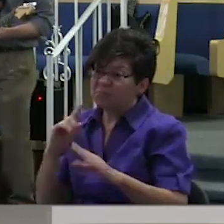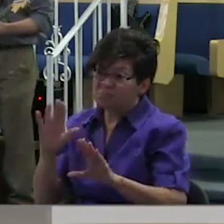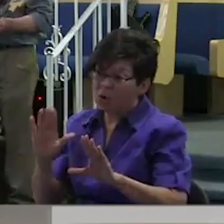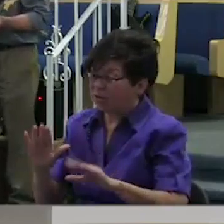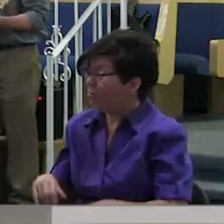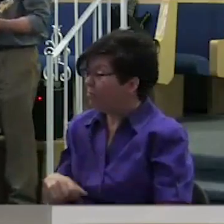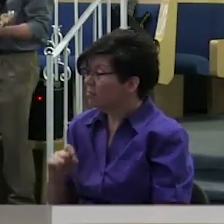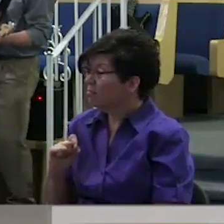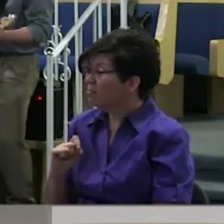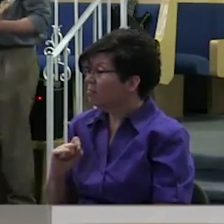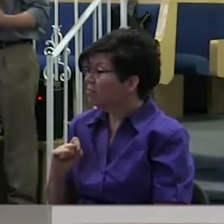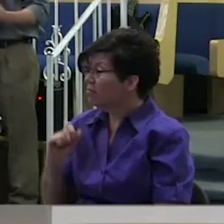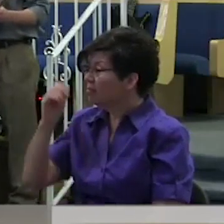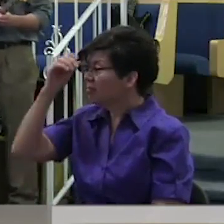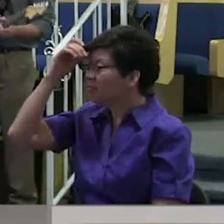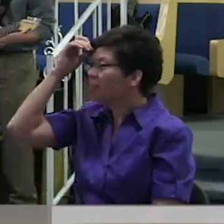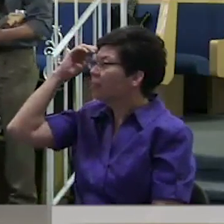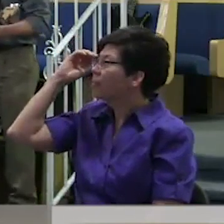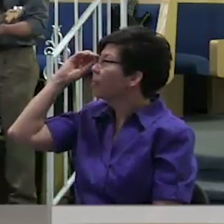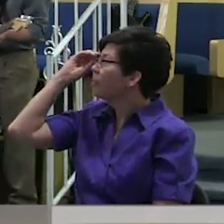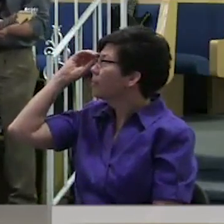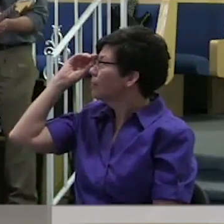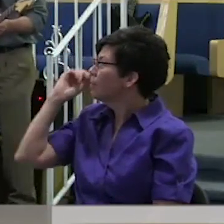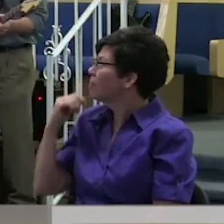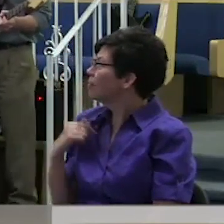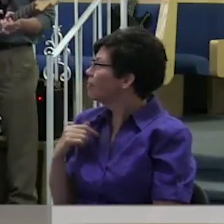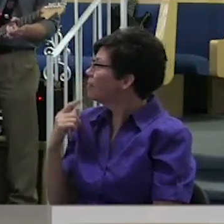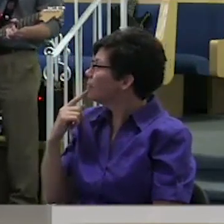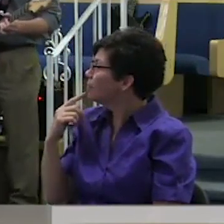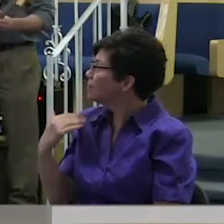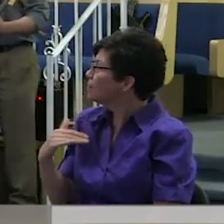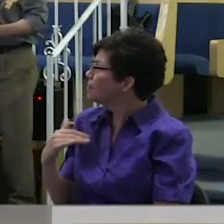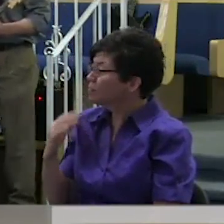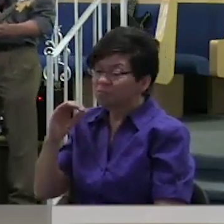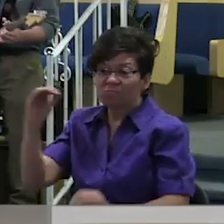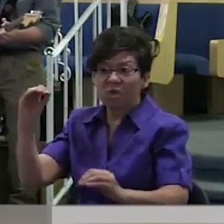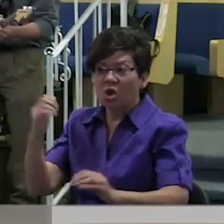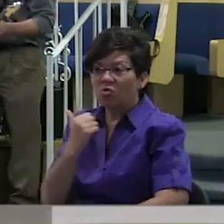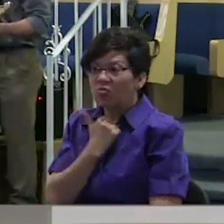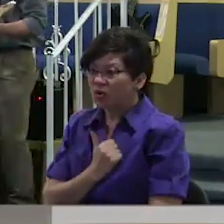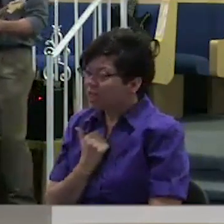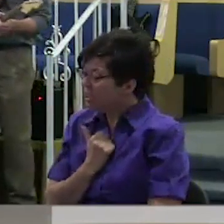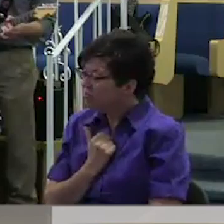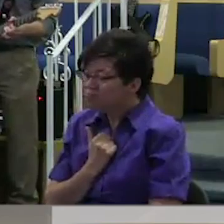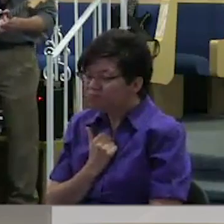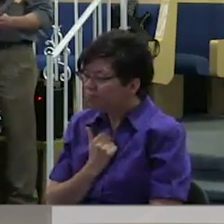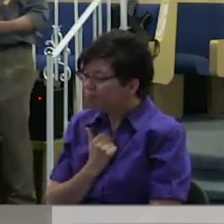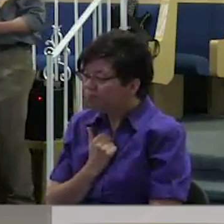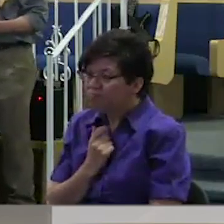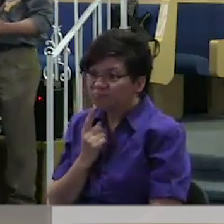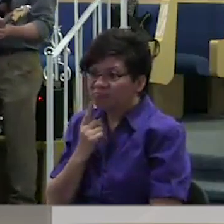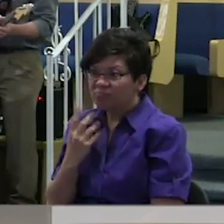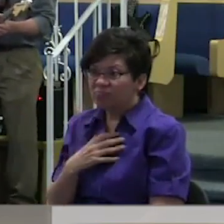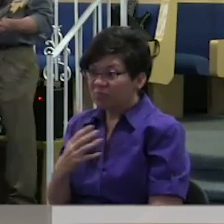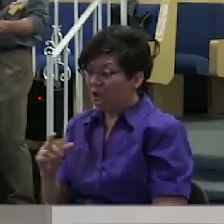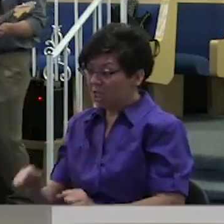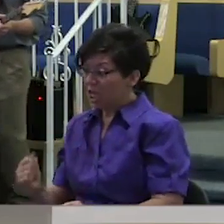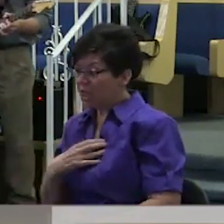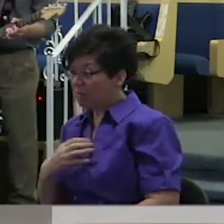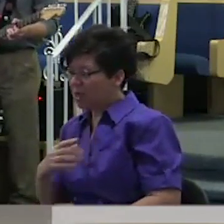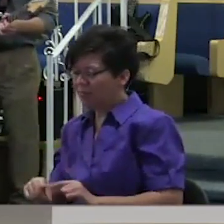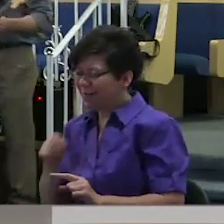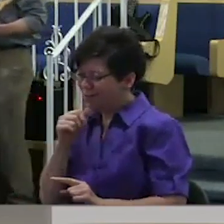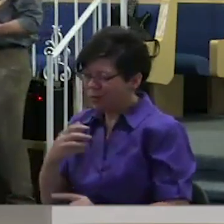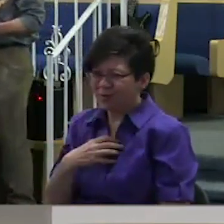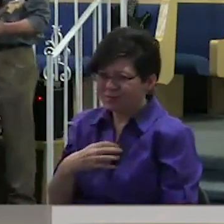awfully good to me. I have no complaints. I could complain, but I won't complain.